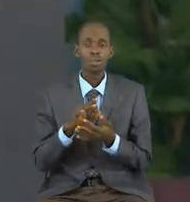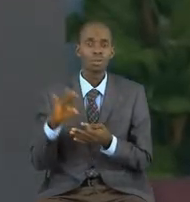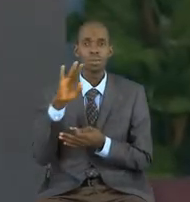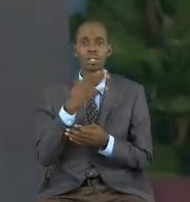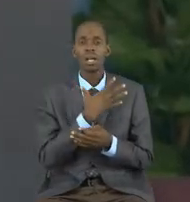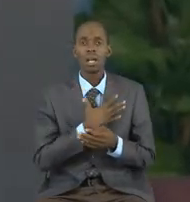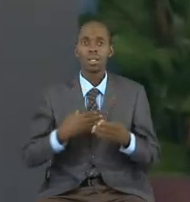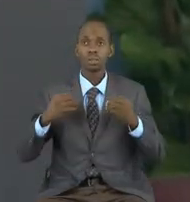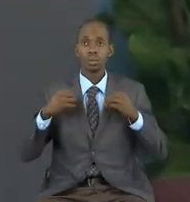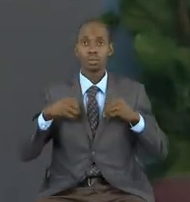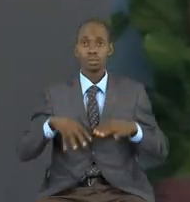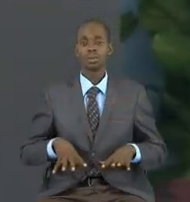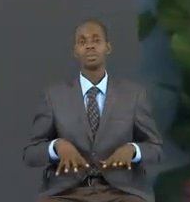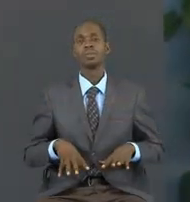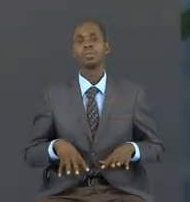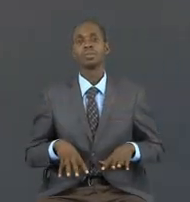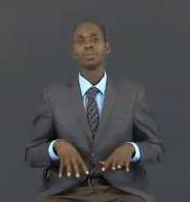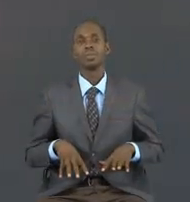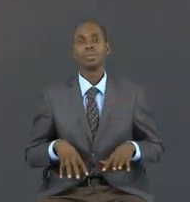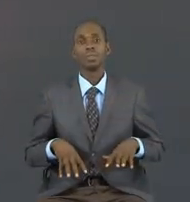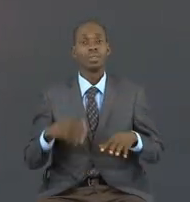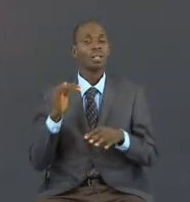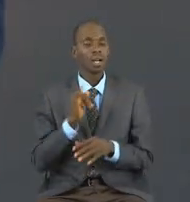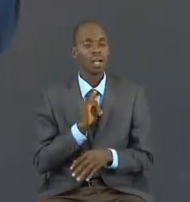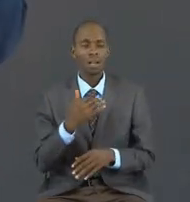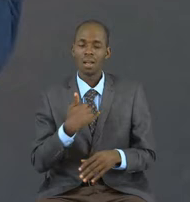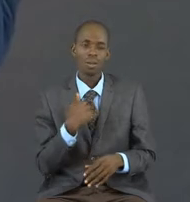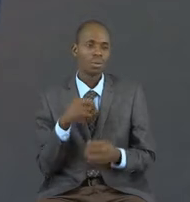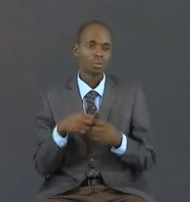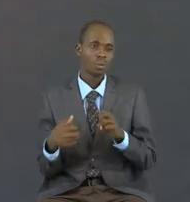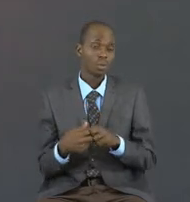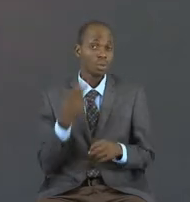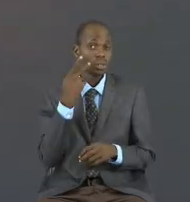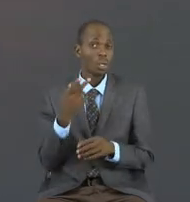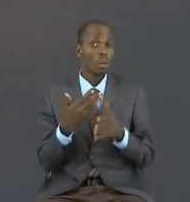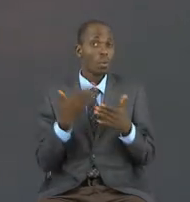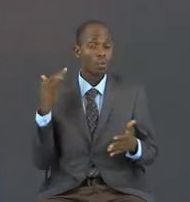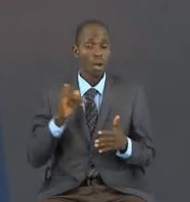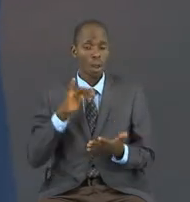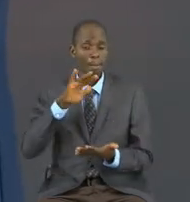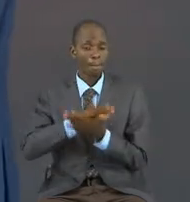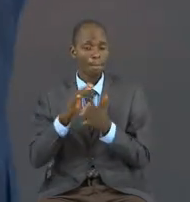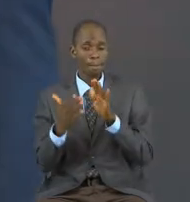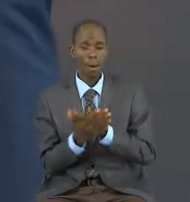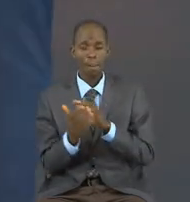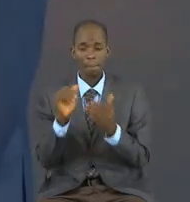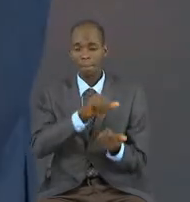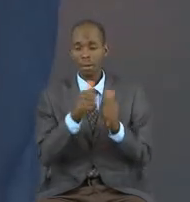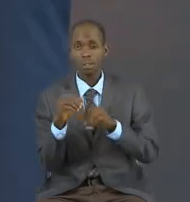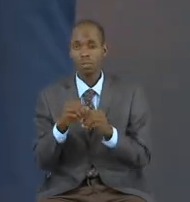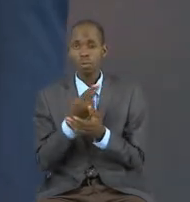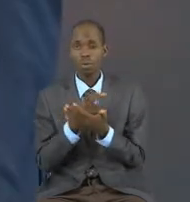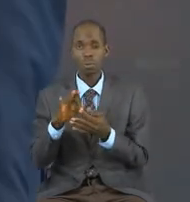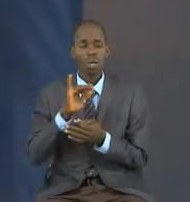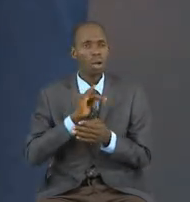know, Pastor, I have a problem. Before I became baptized in the Holy Ghost, I was up and running.